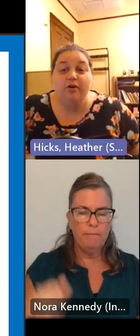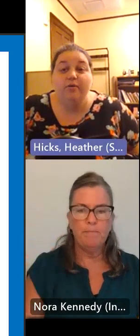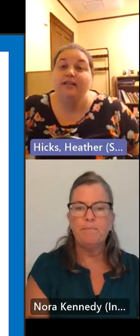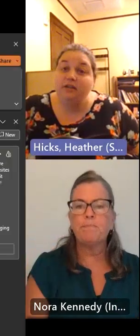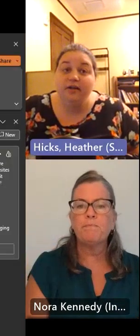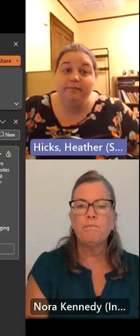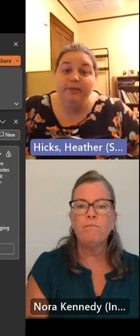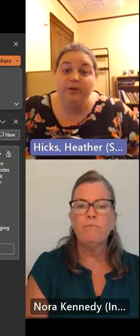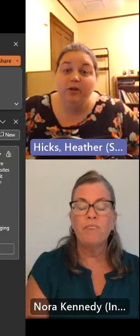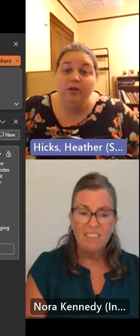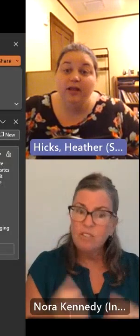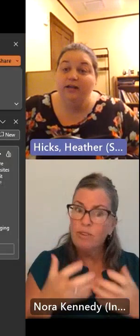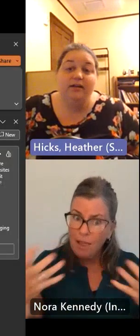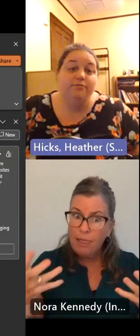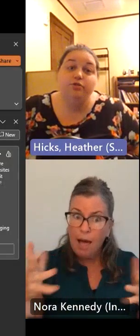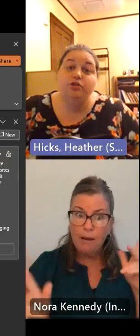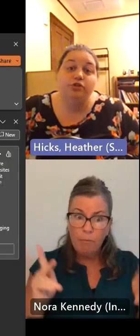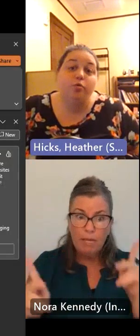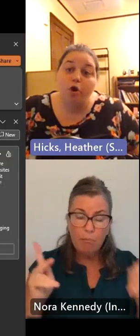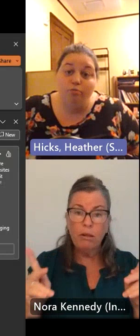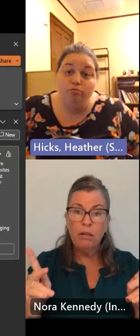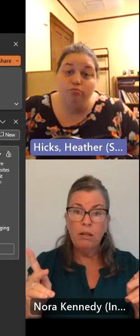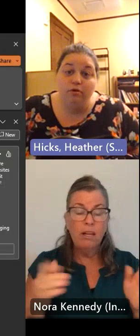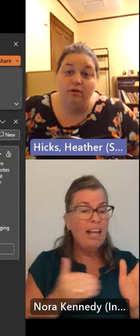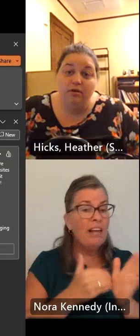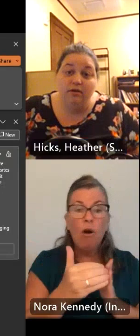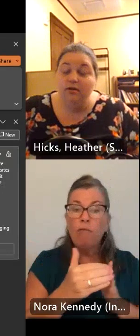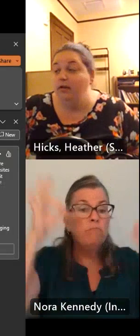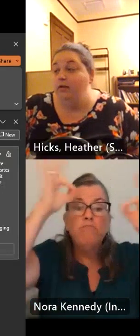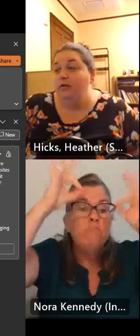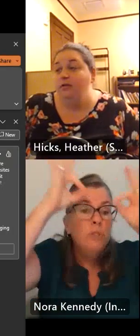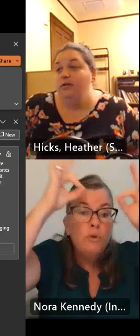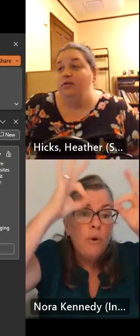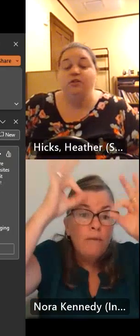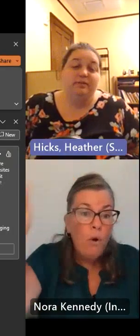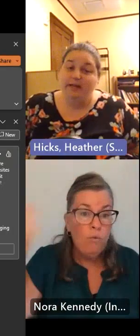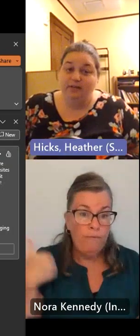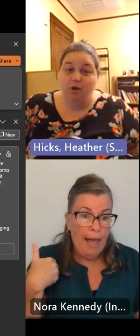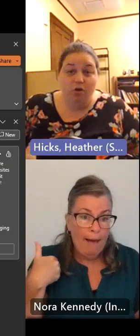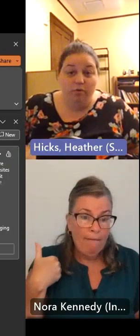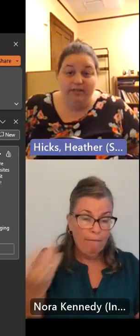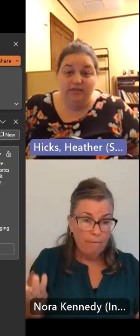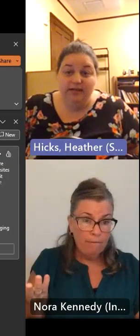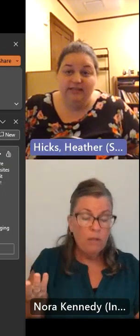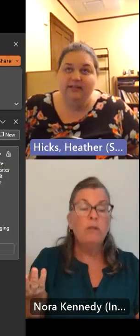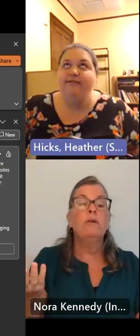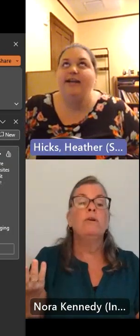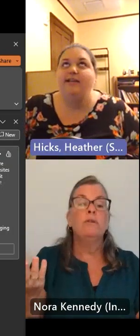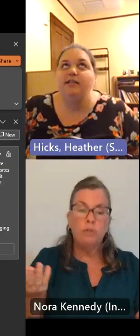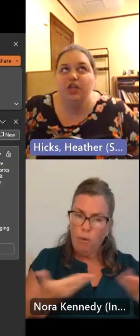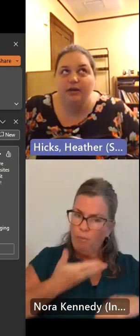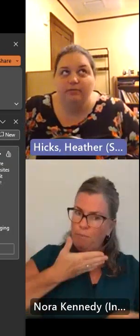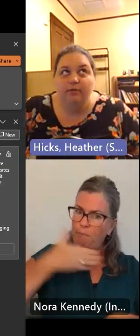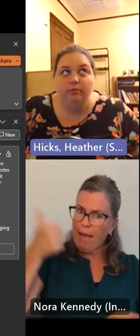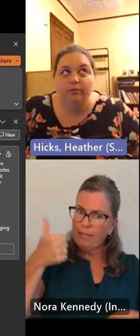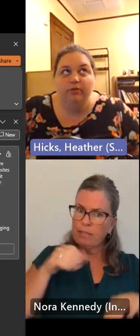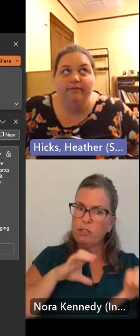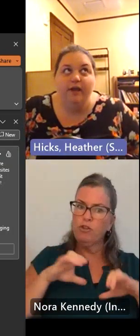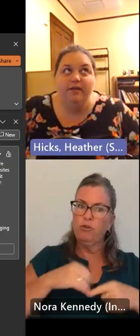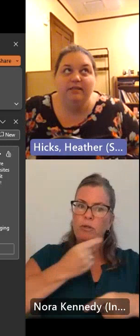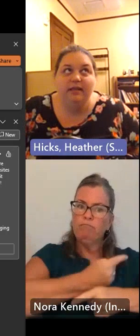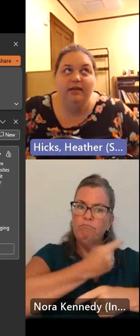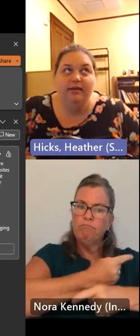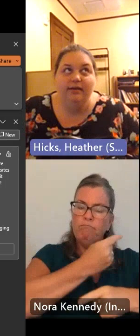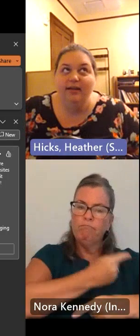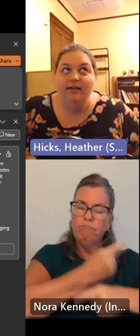And so it's a lot of people, and a lot of times you just don't know. So it's best to always do it. In fact, the general rule